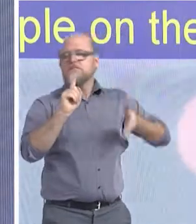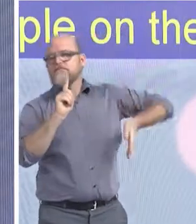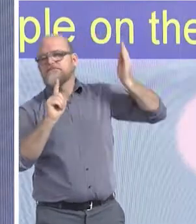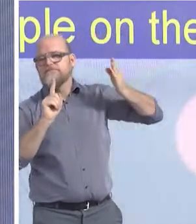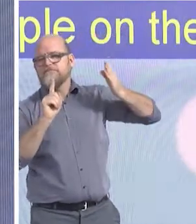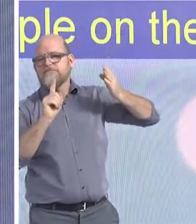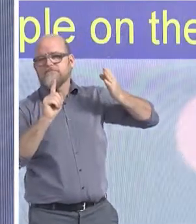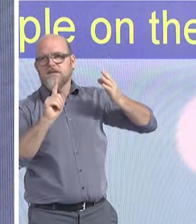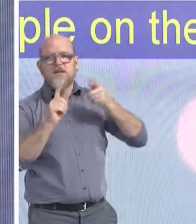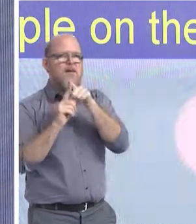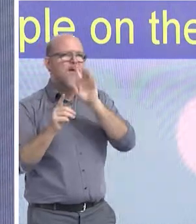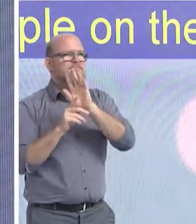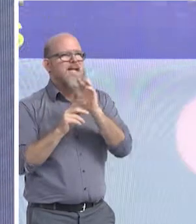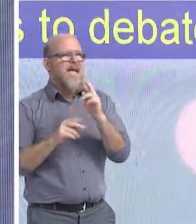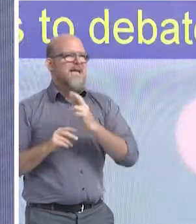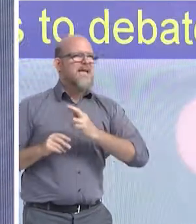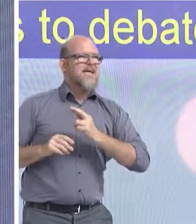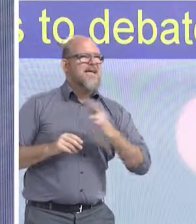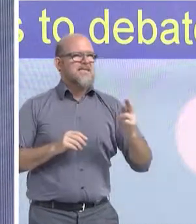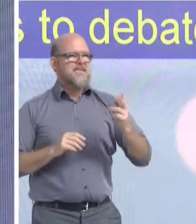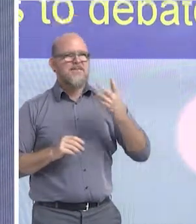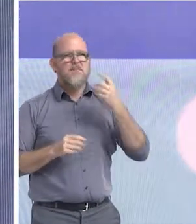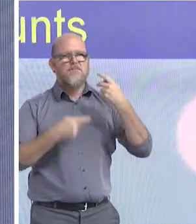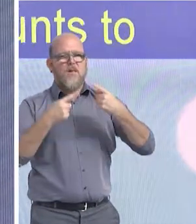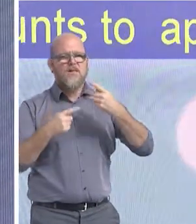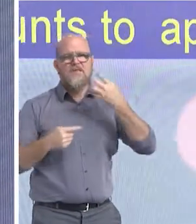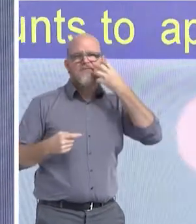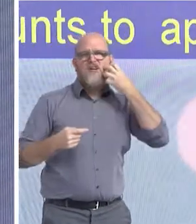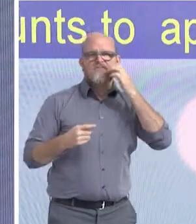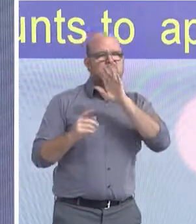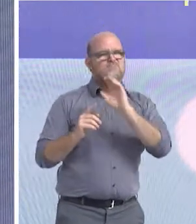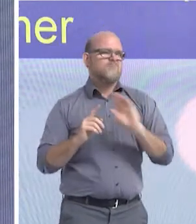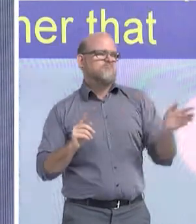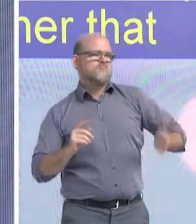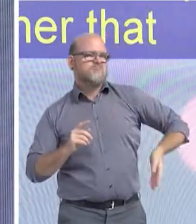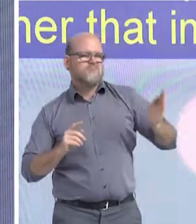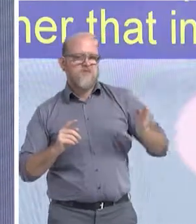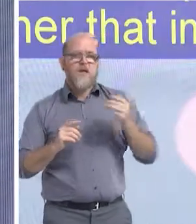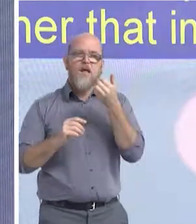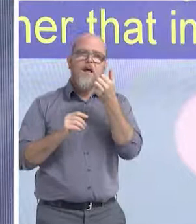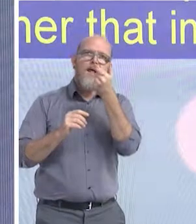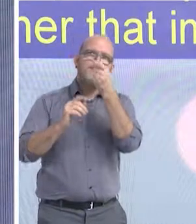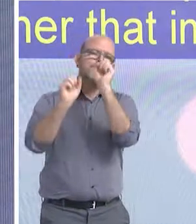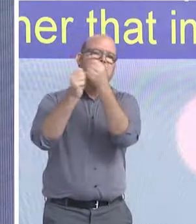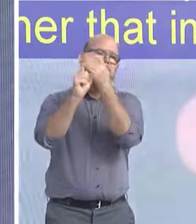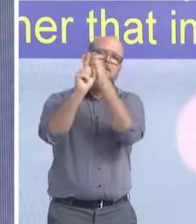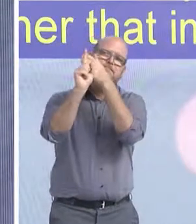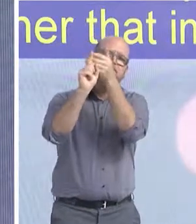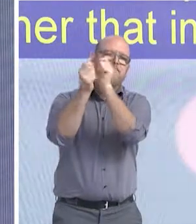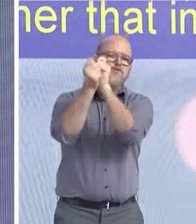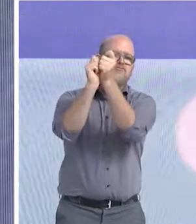that actually amounts to appeasement, and whether that, in a sense, just adds to their luster, if you like,